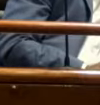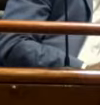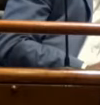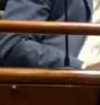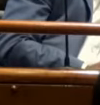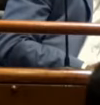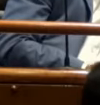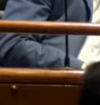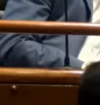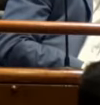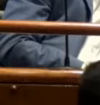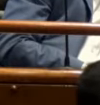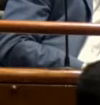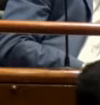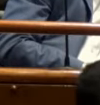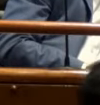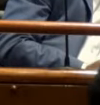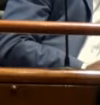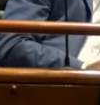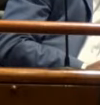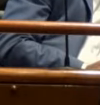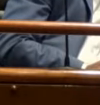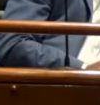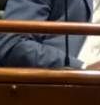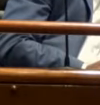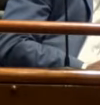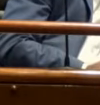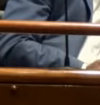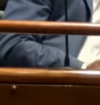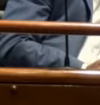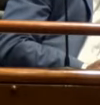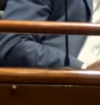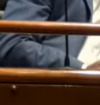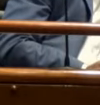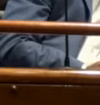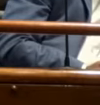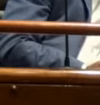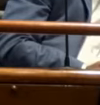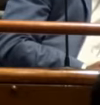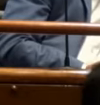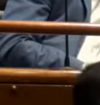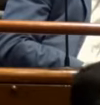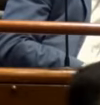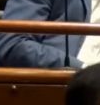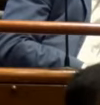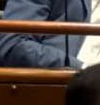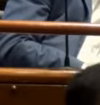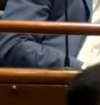Thank you, Honorable Speaker Sir. Honorable Speaker Sir, Honorable Prime Minister, Honorable